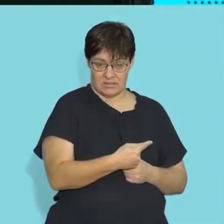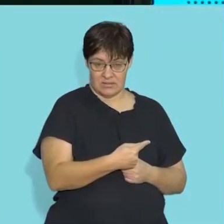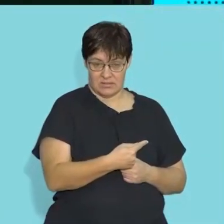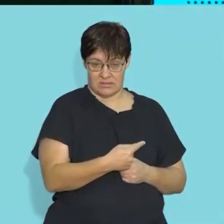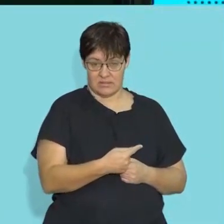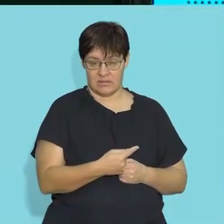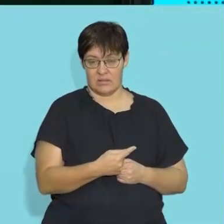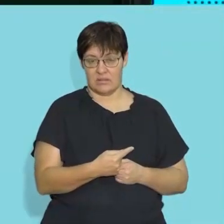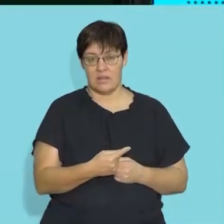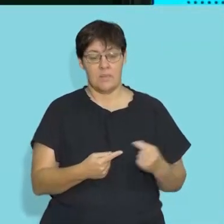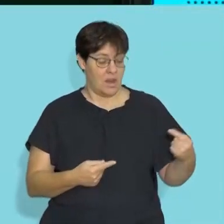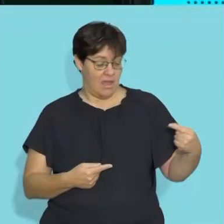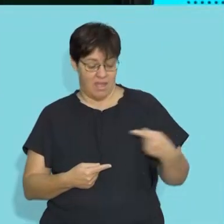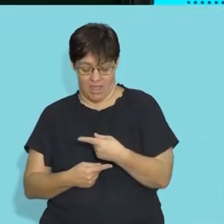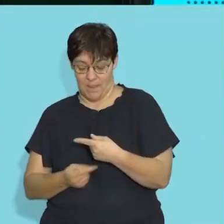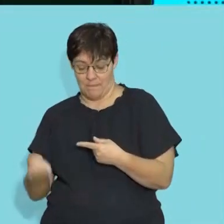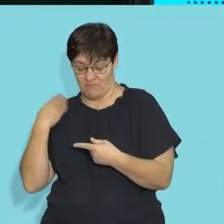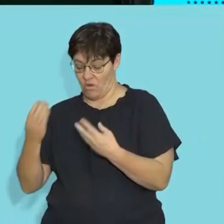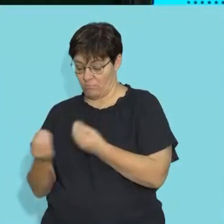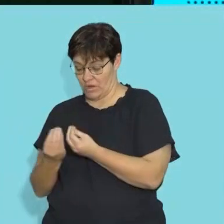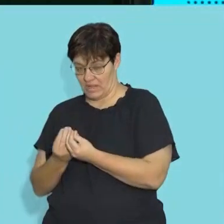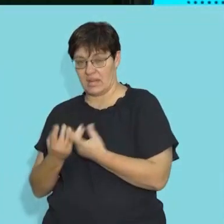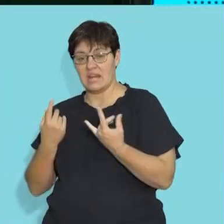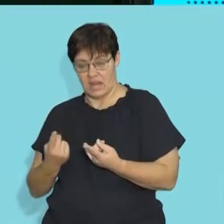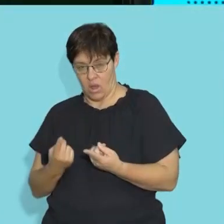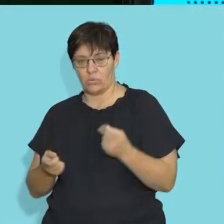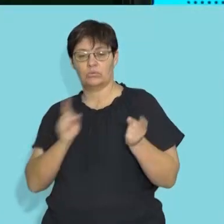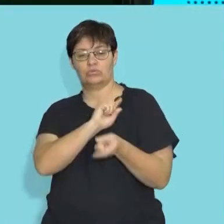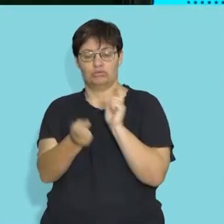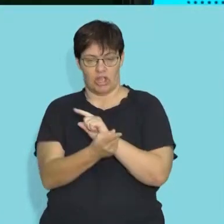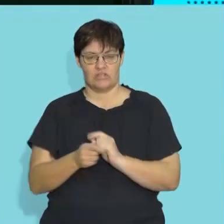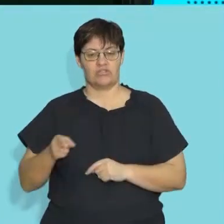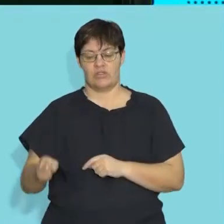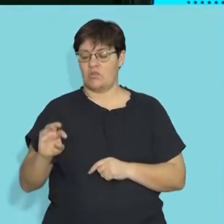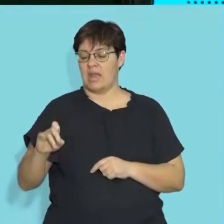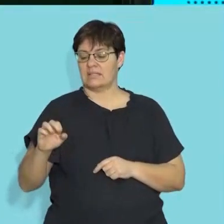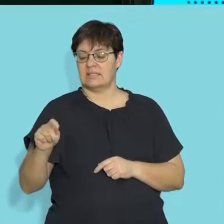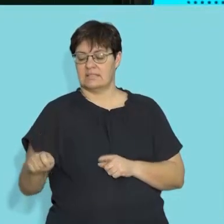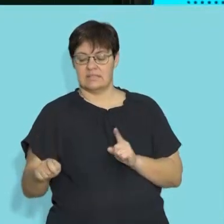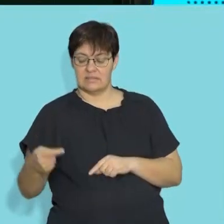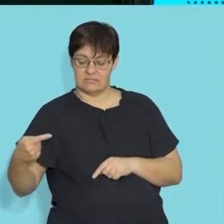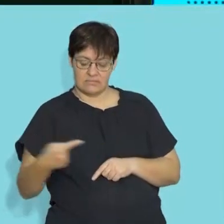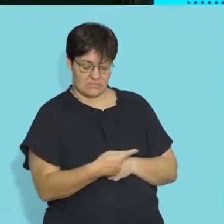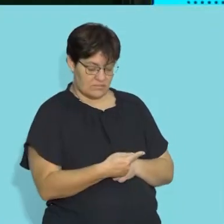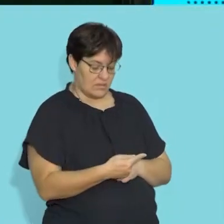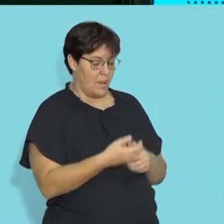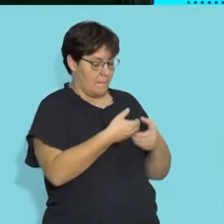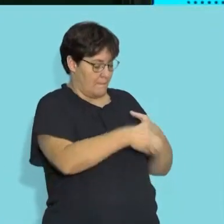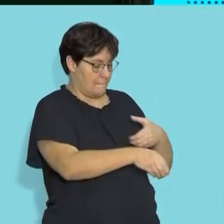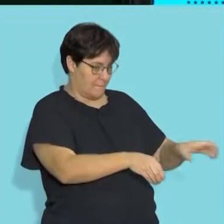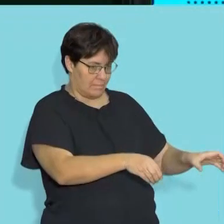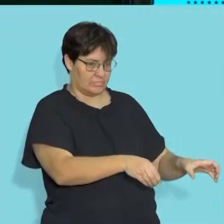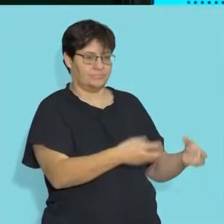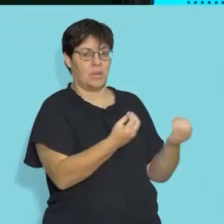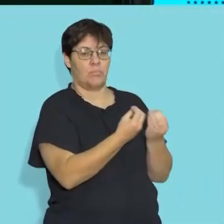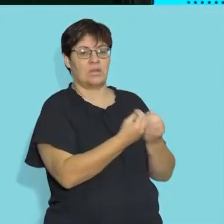reaction, what was the product now becomes the reactant. And that reactant will now decompose